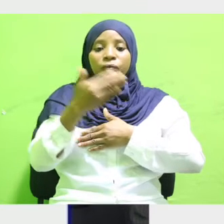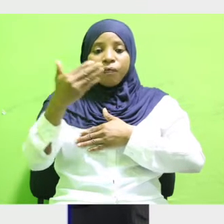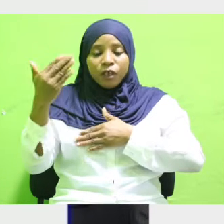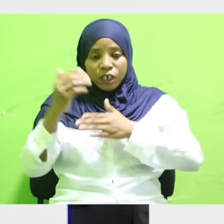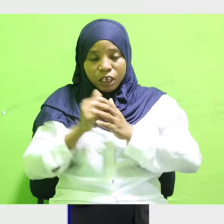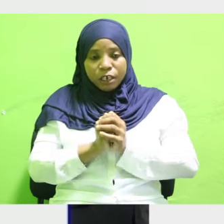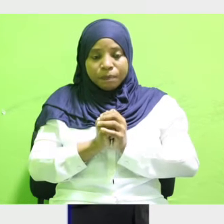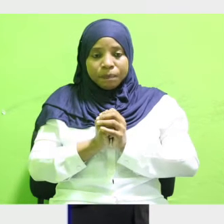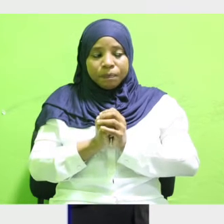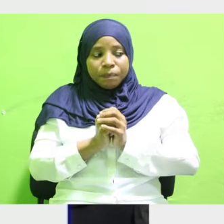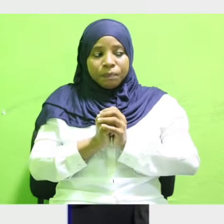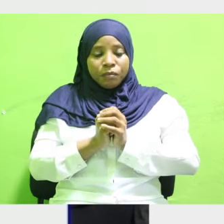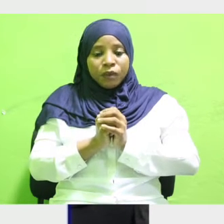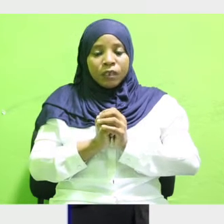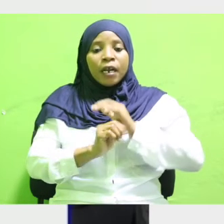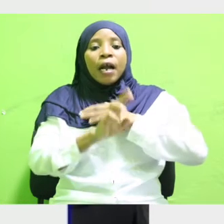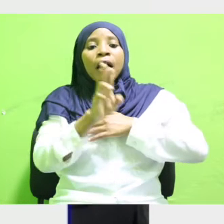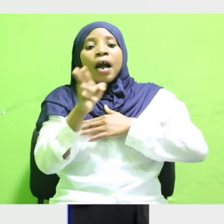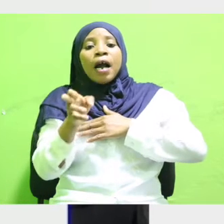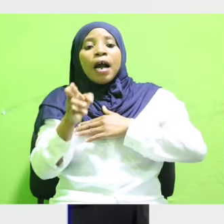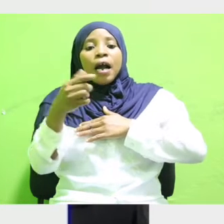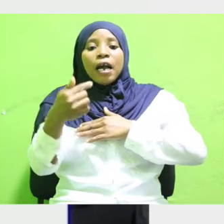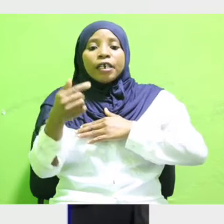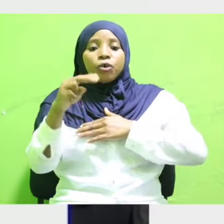So beginning with hydrotropism, we can say that